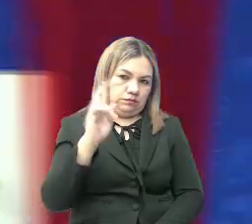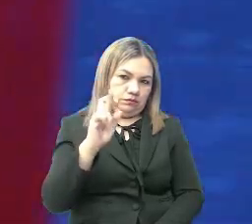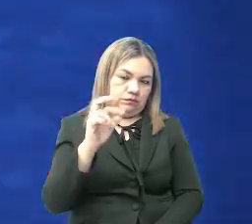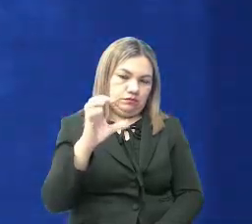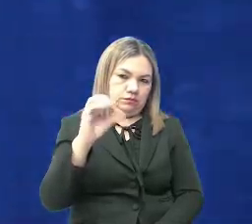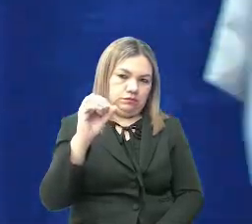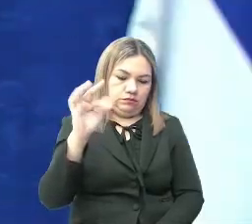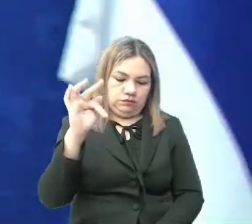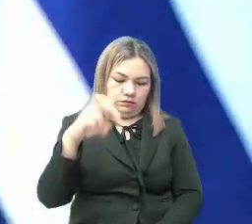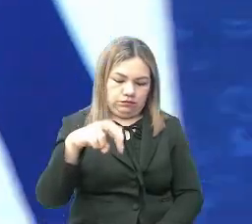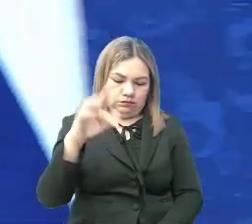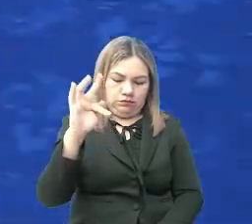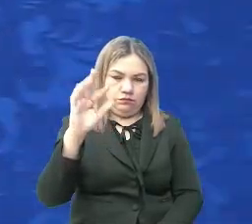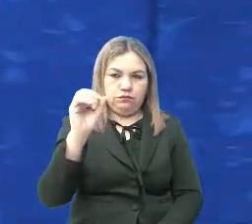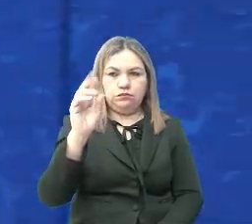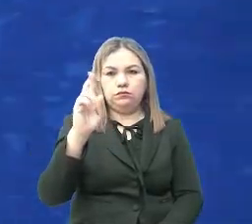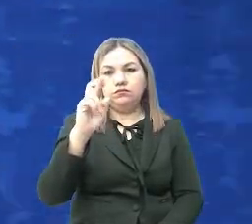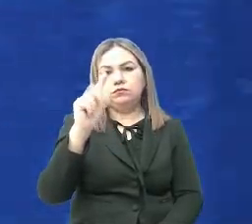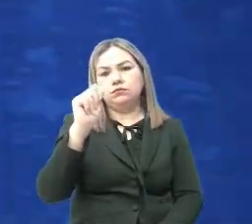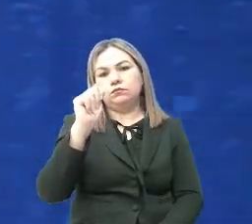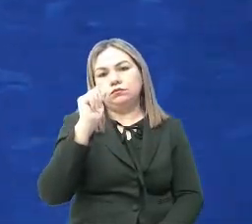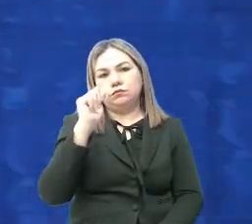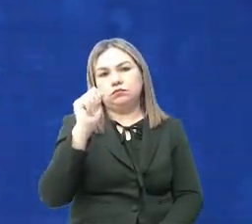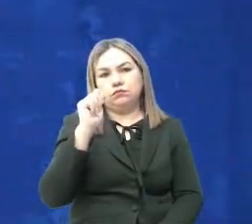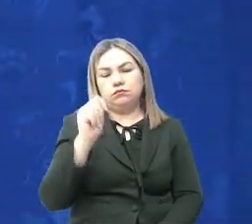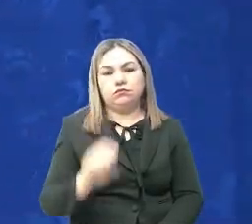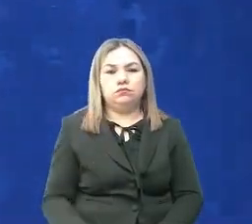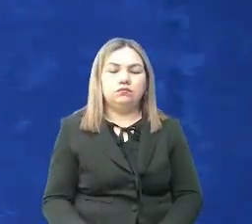He was even in his comfort room,